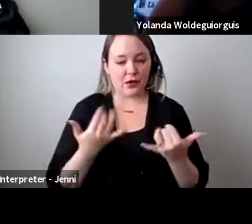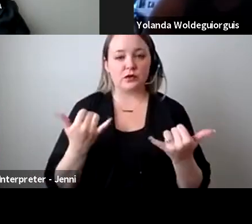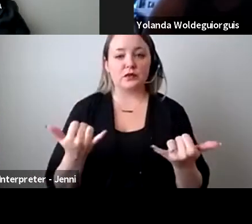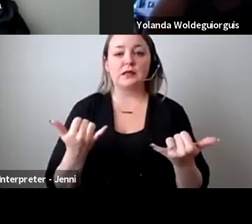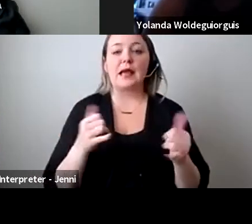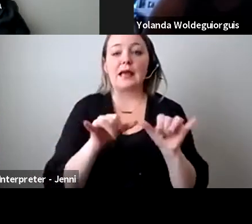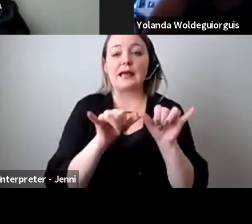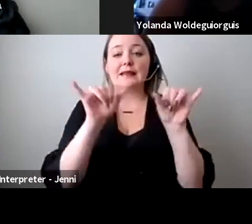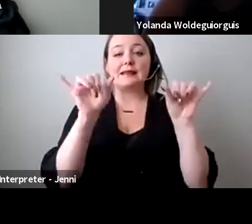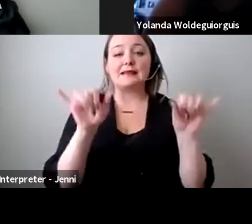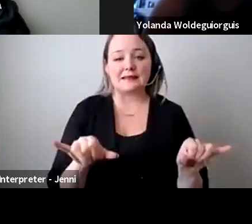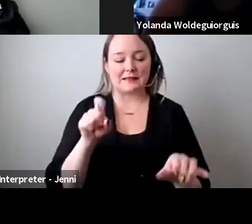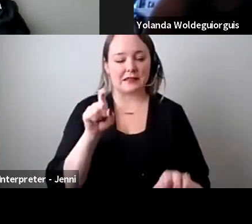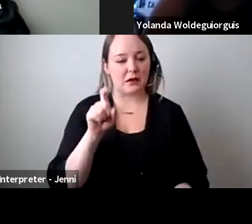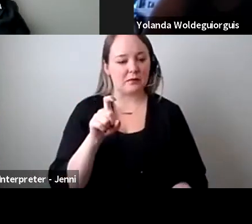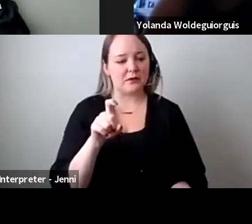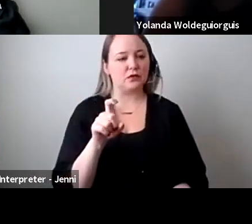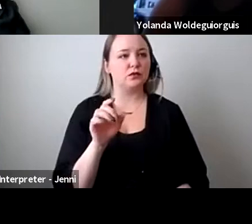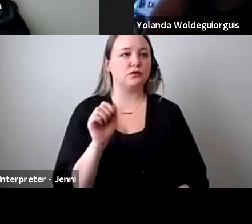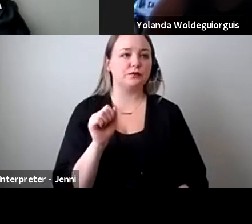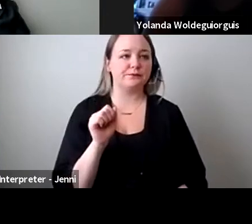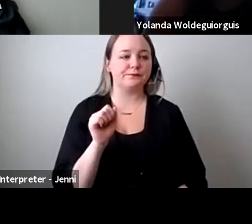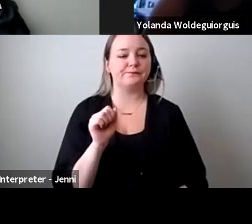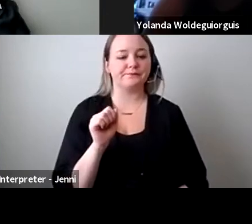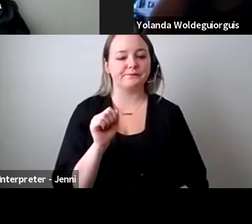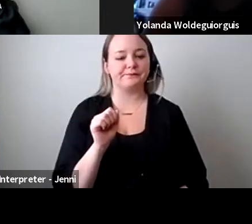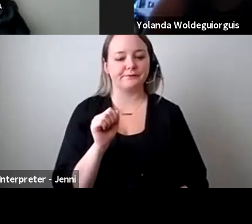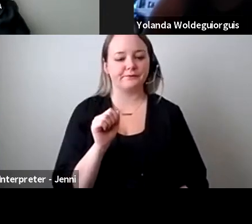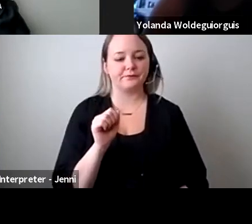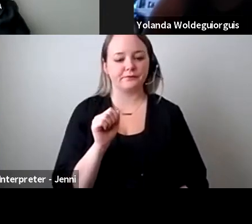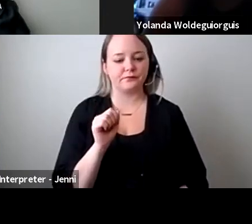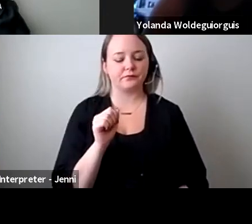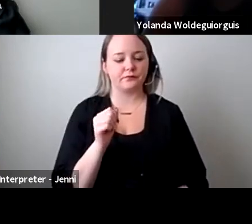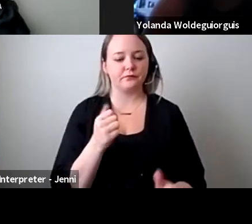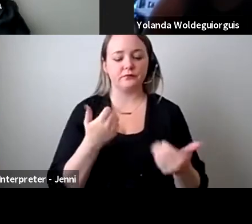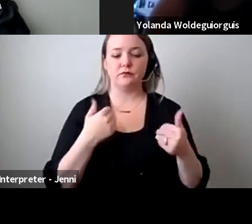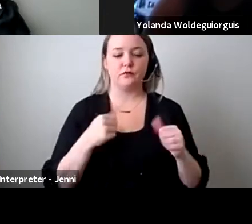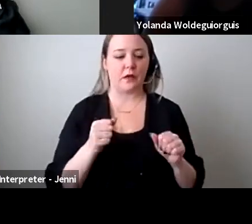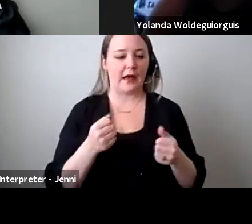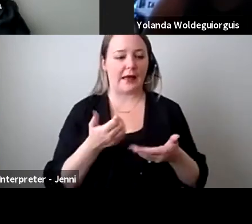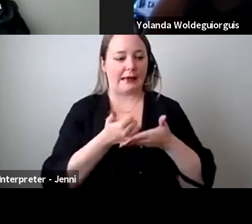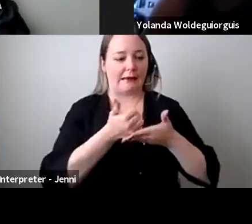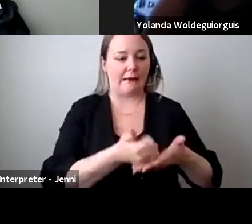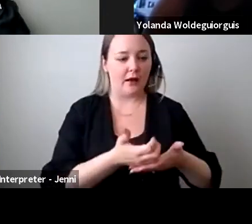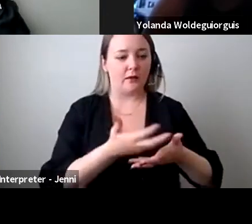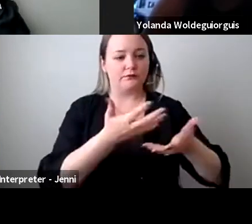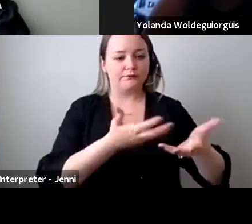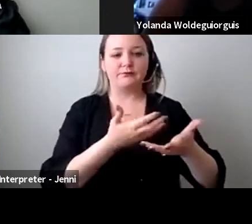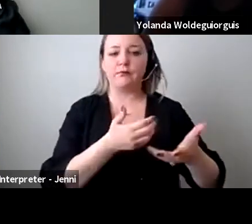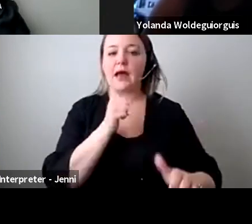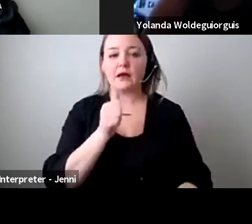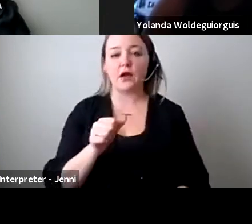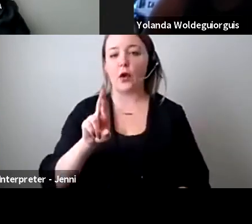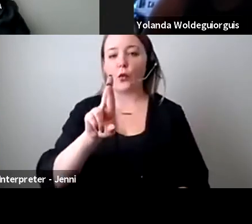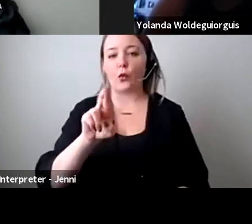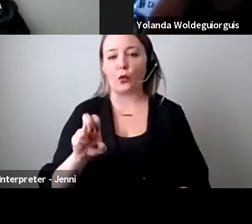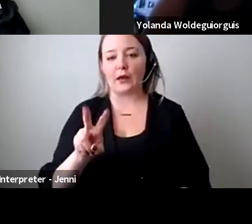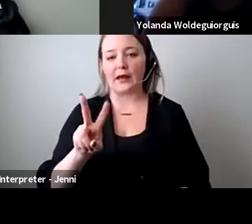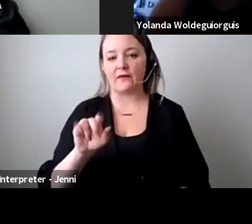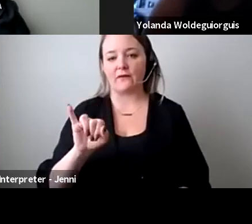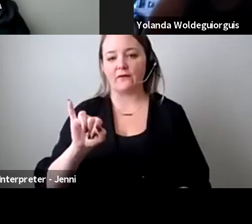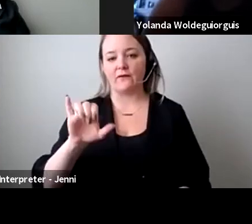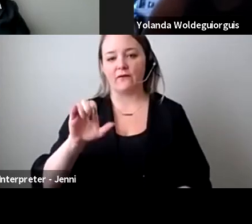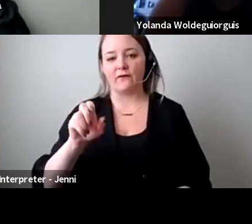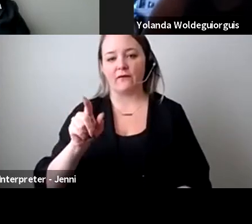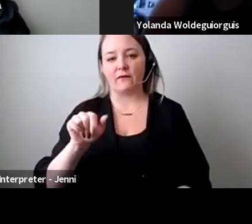needs to be of healing and not re-victimize the survivors again.